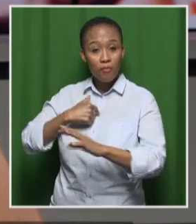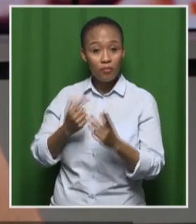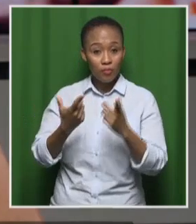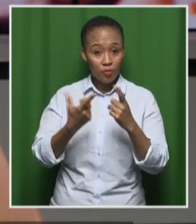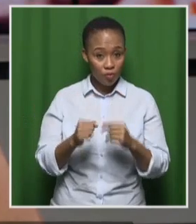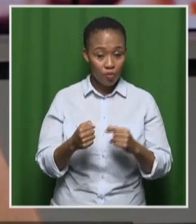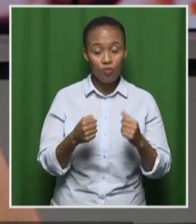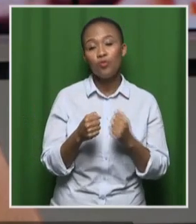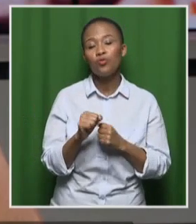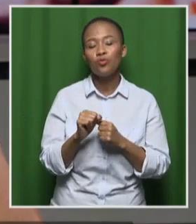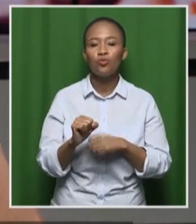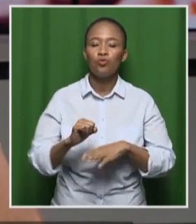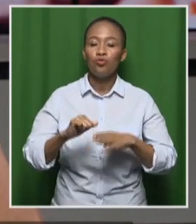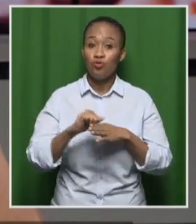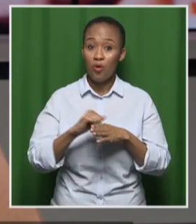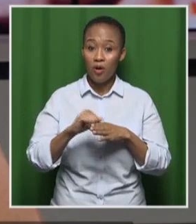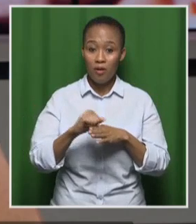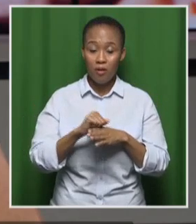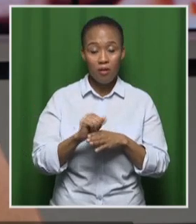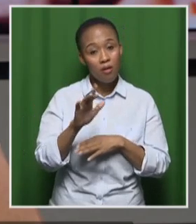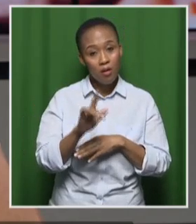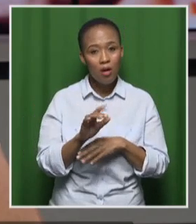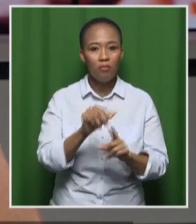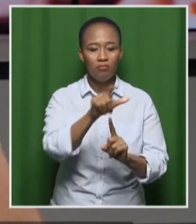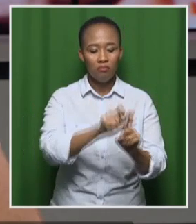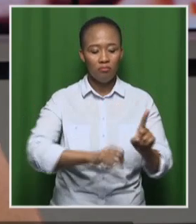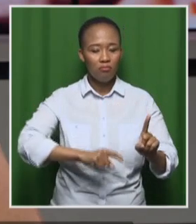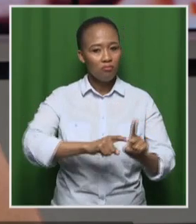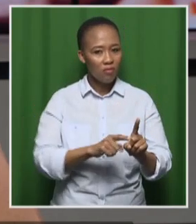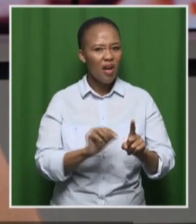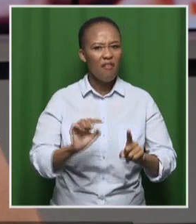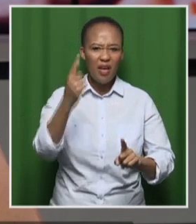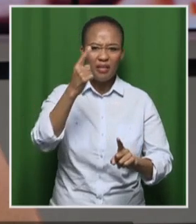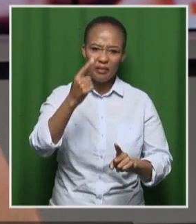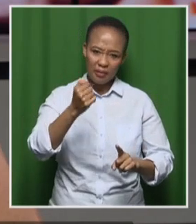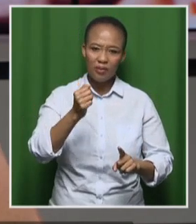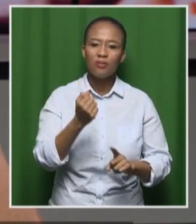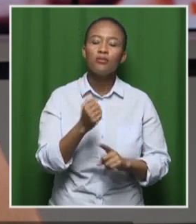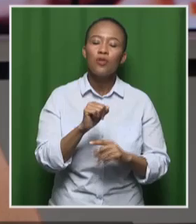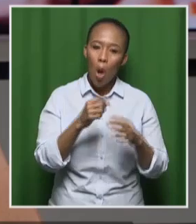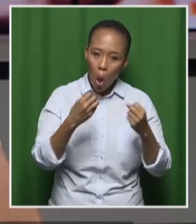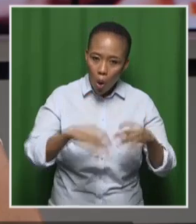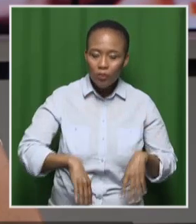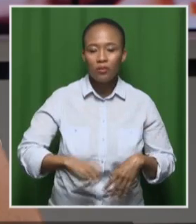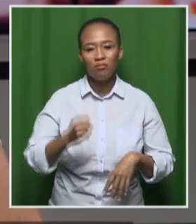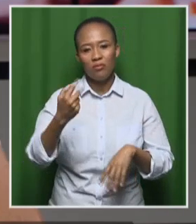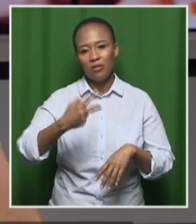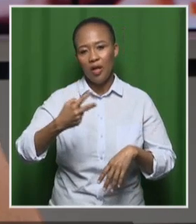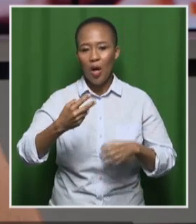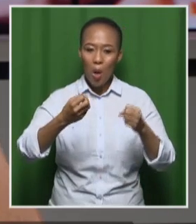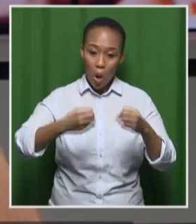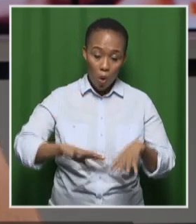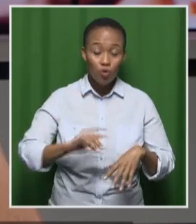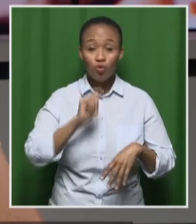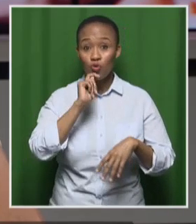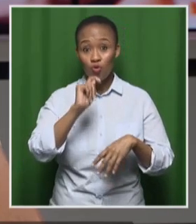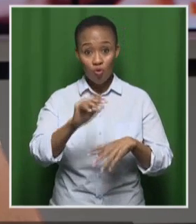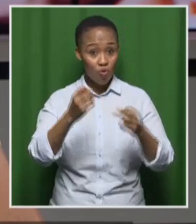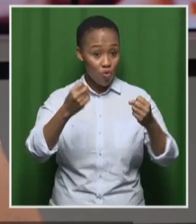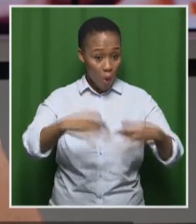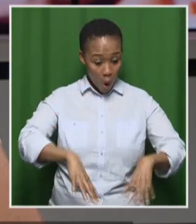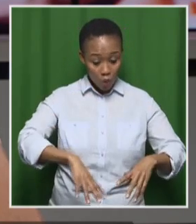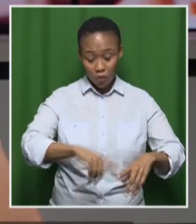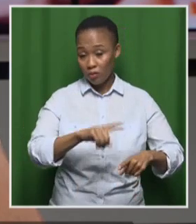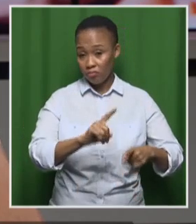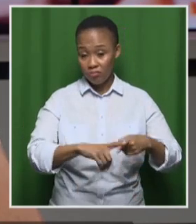that Sivenathi lost the first fight to Curiel, and he lost by knockout in the second round in Monte Carlo. And that was devastating. So there were